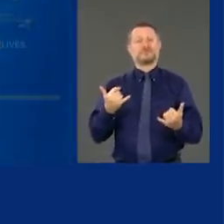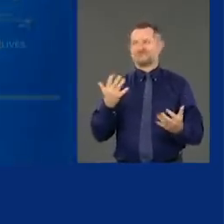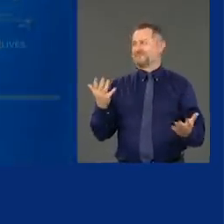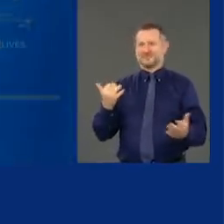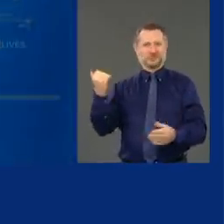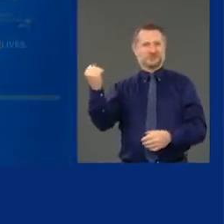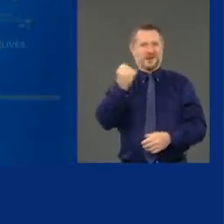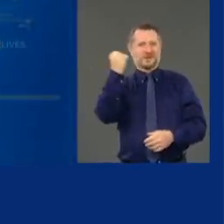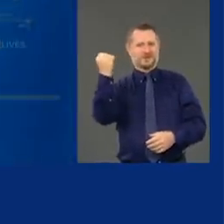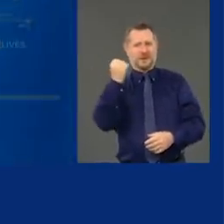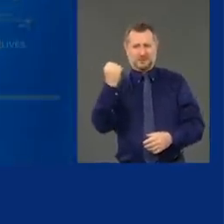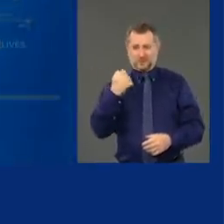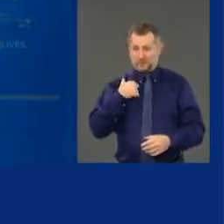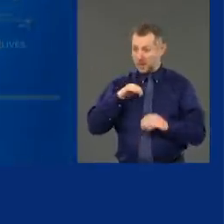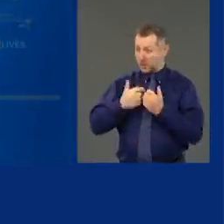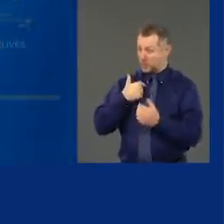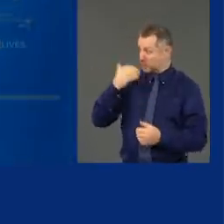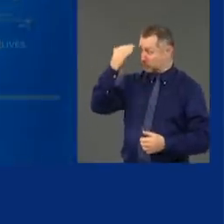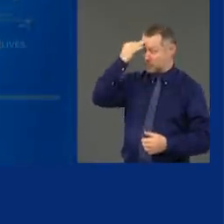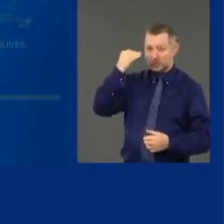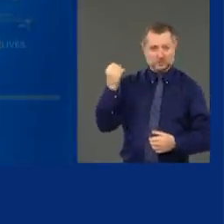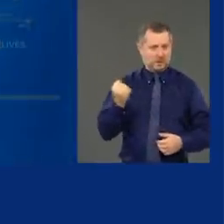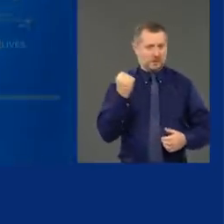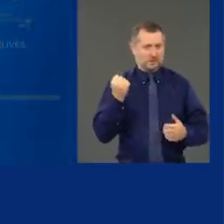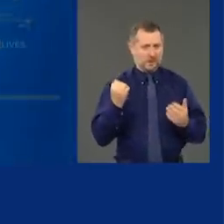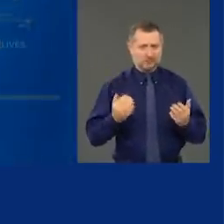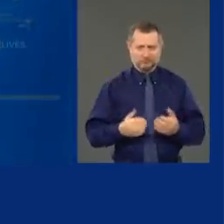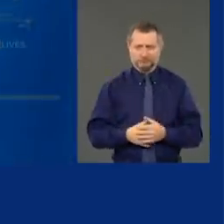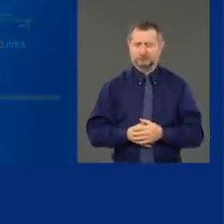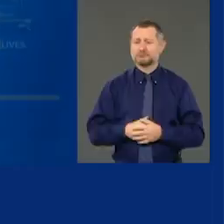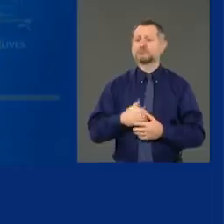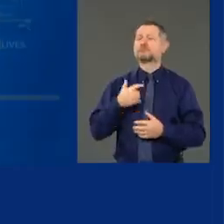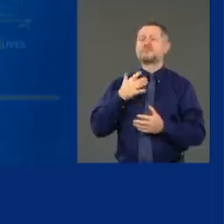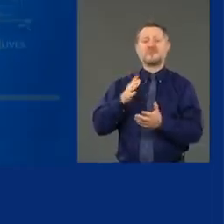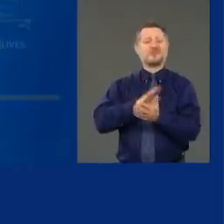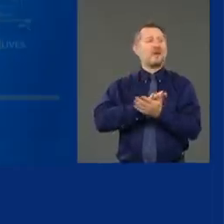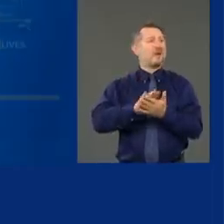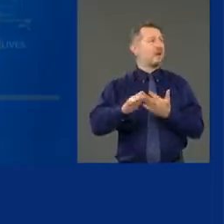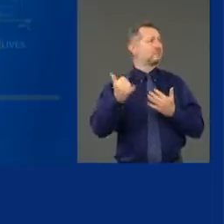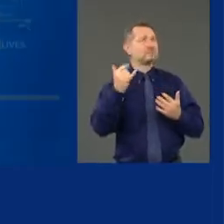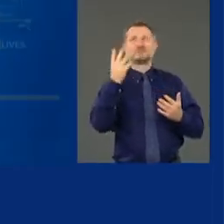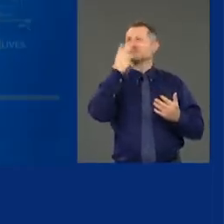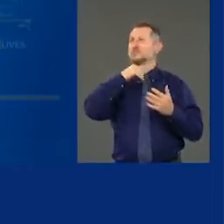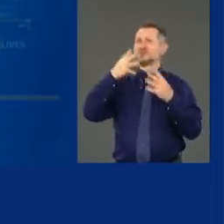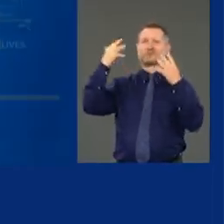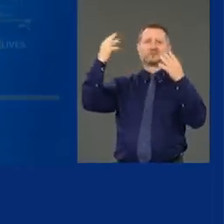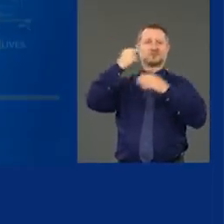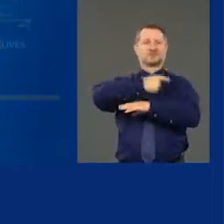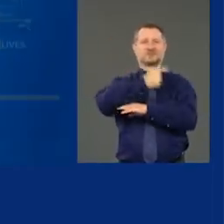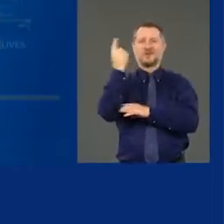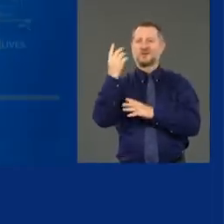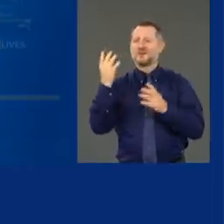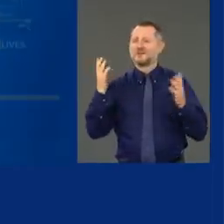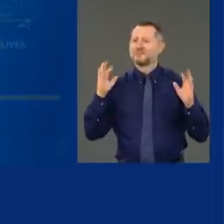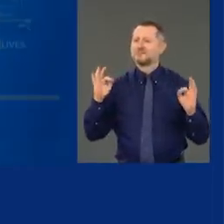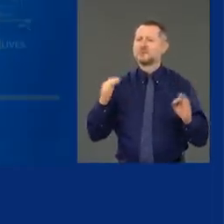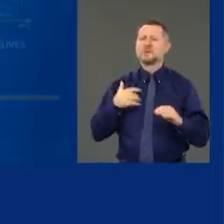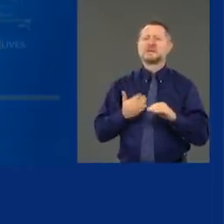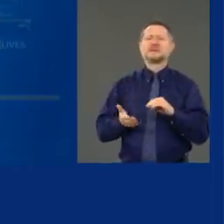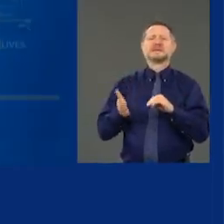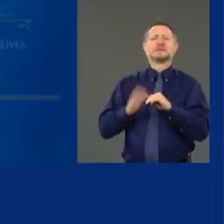tell. It's Saturday. It's a nice day here in Albany. I'm on time and a half, so I'm